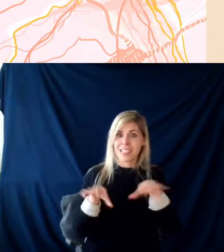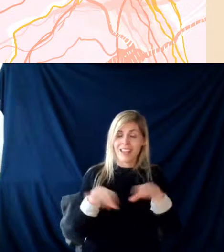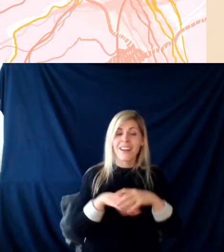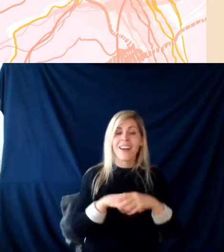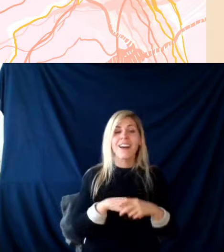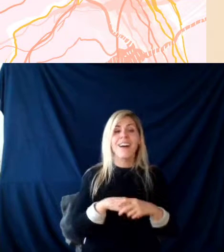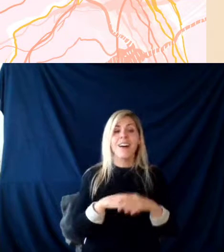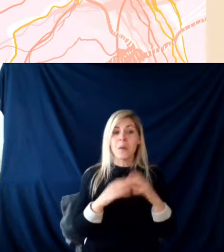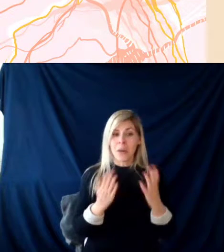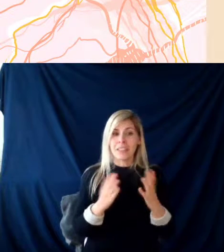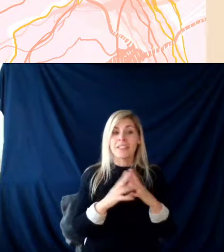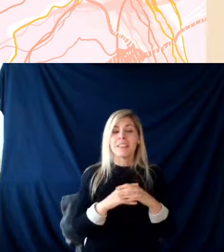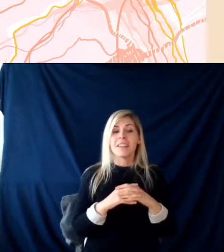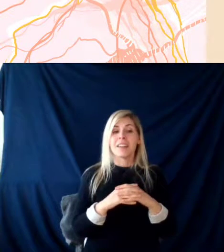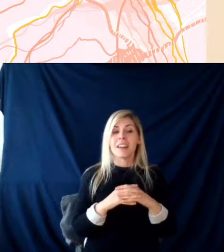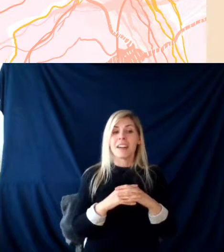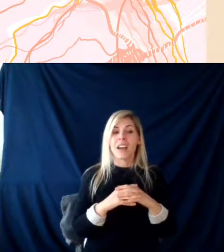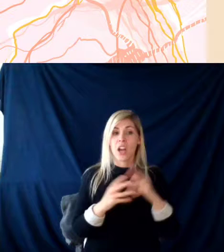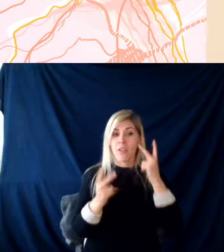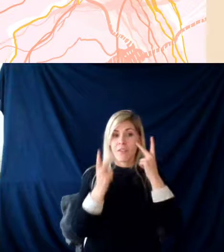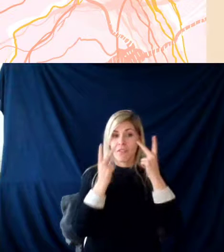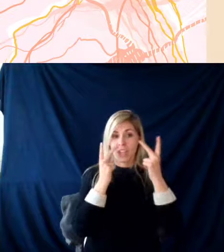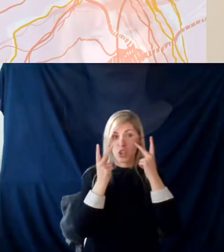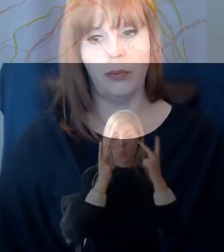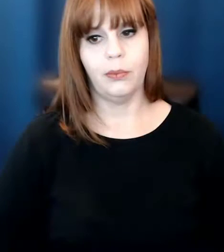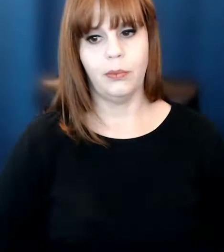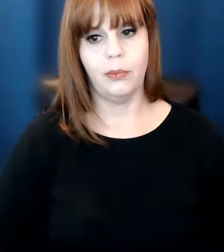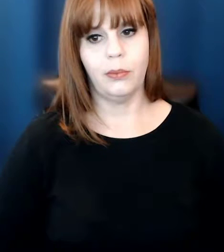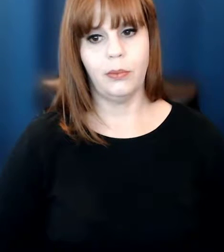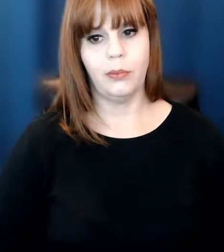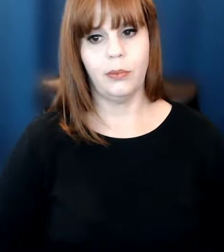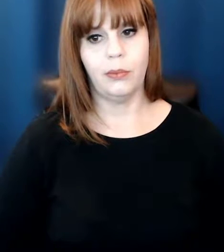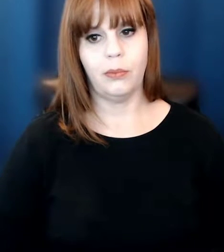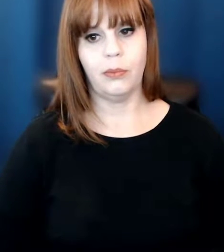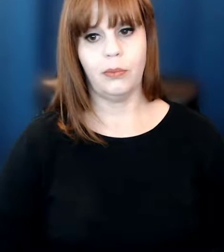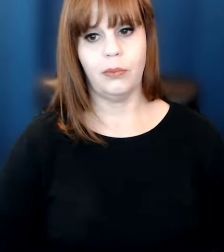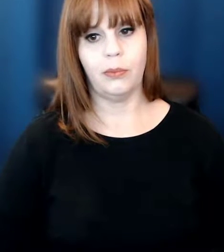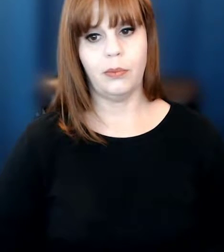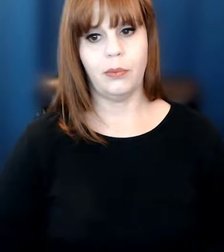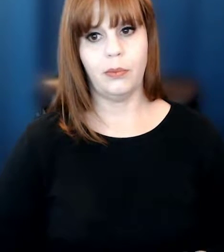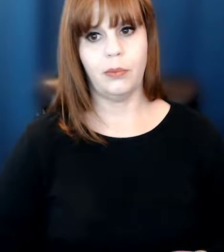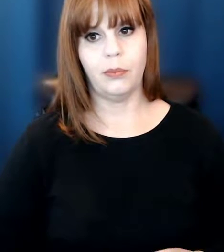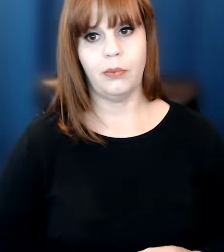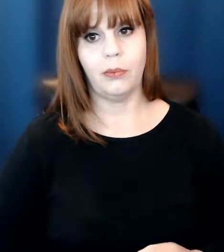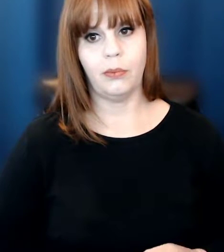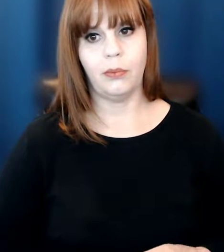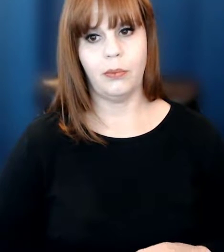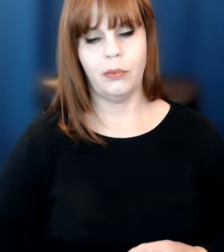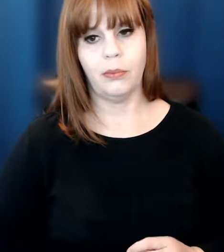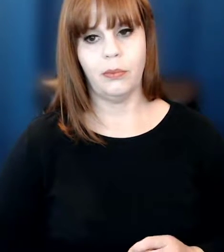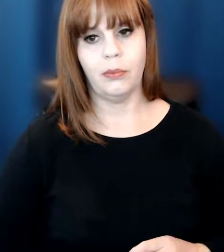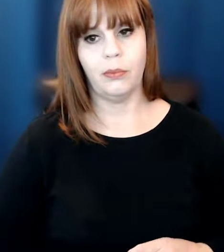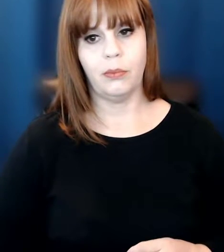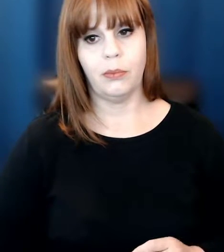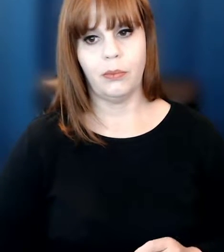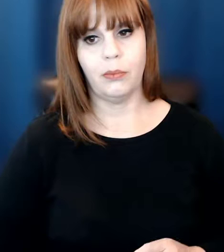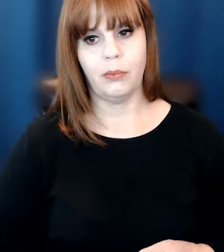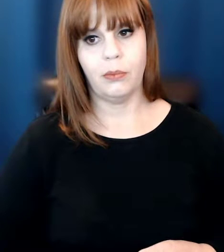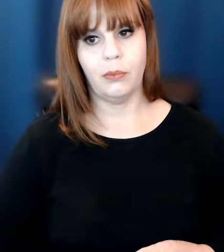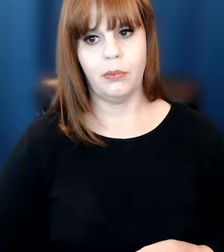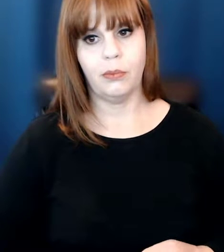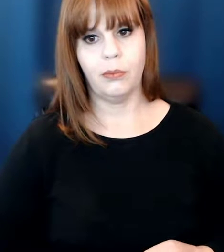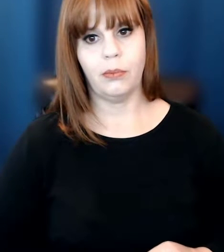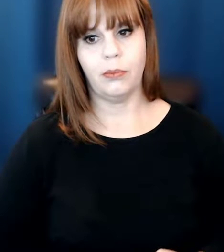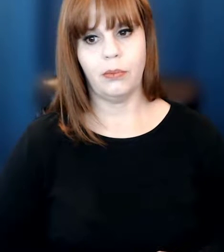did was, visual disparity in terms of meditation versus intense thinking. So could you